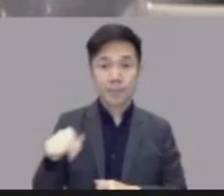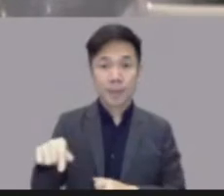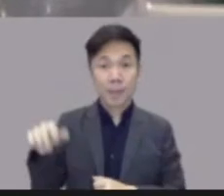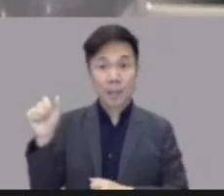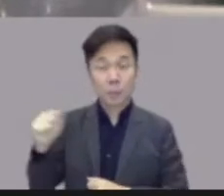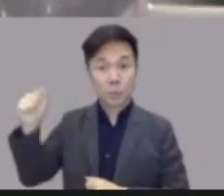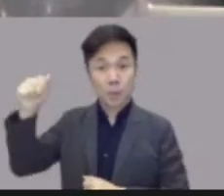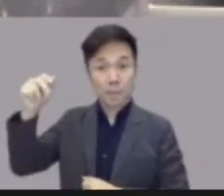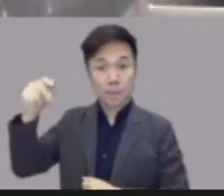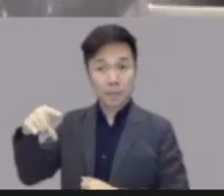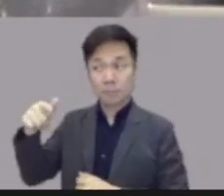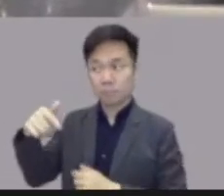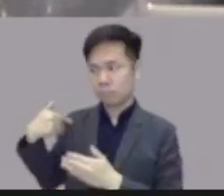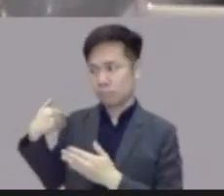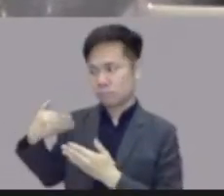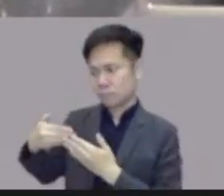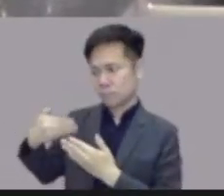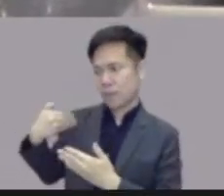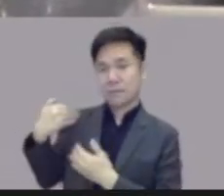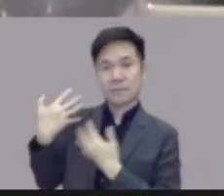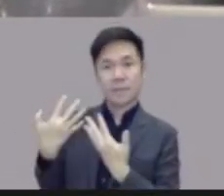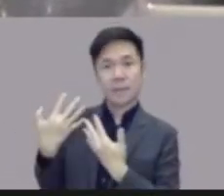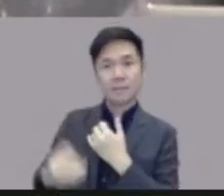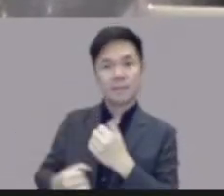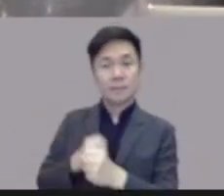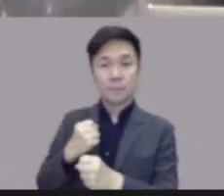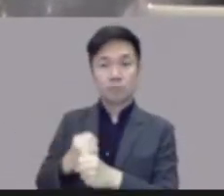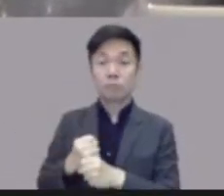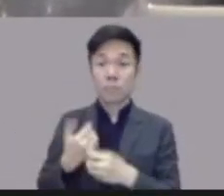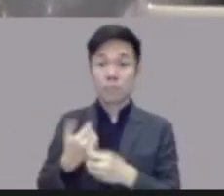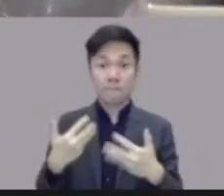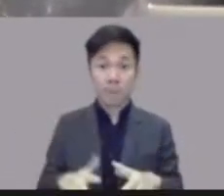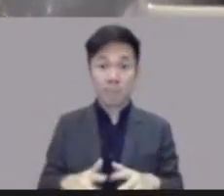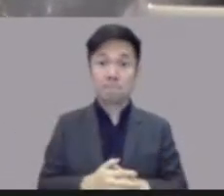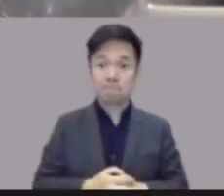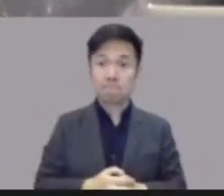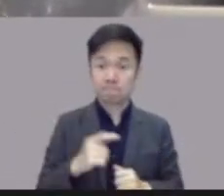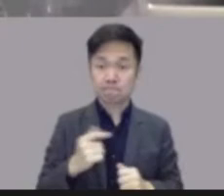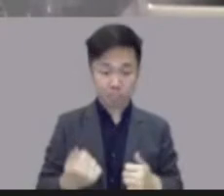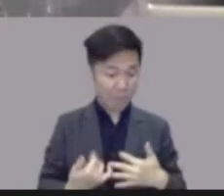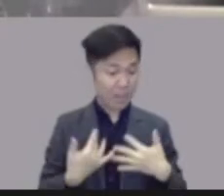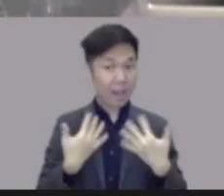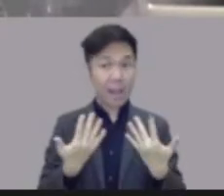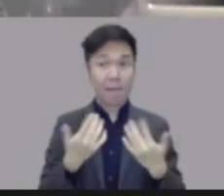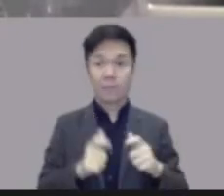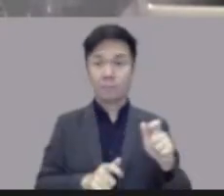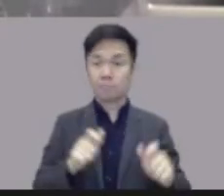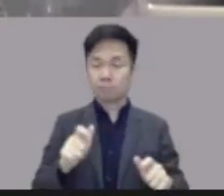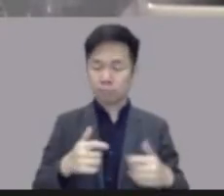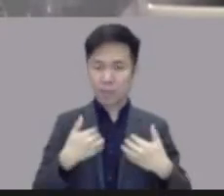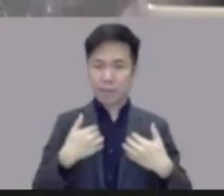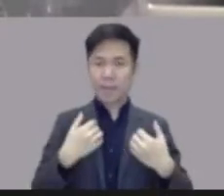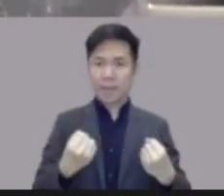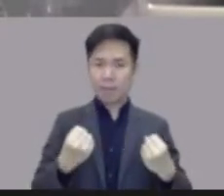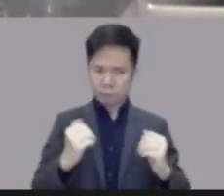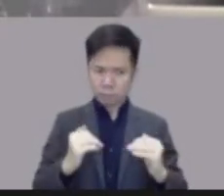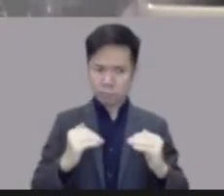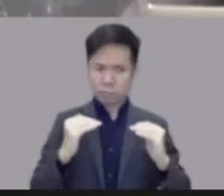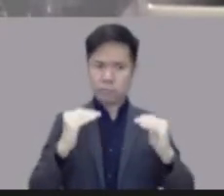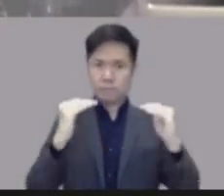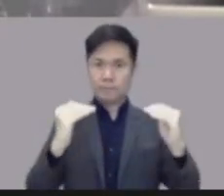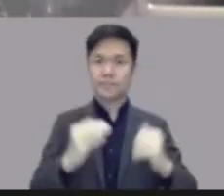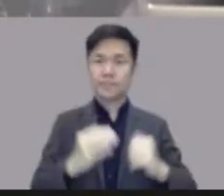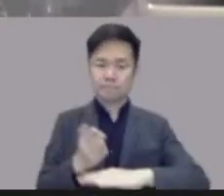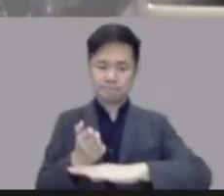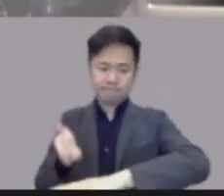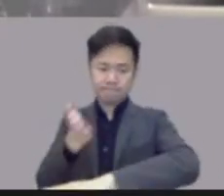progress over the last decade to improve the well-being and health of its population however several key